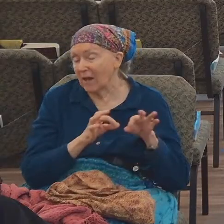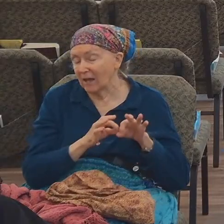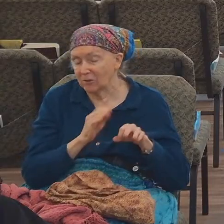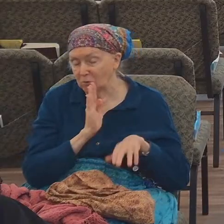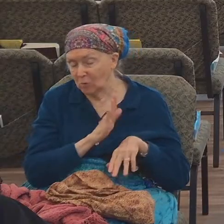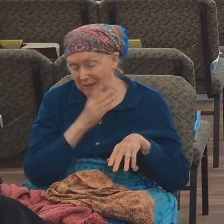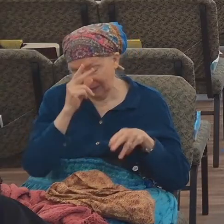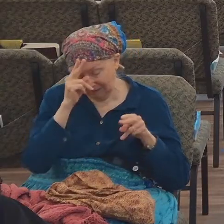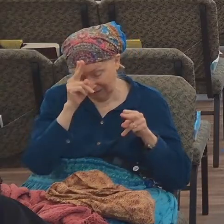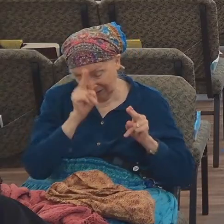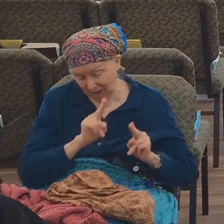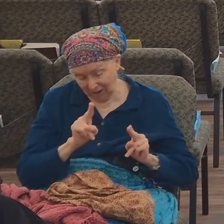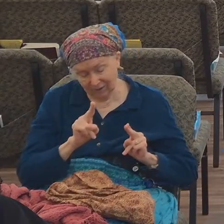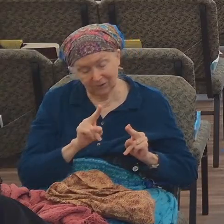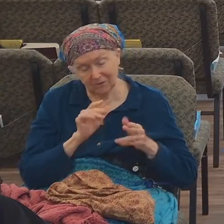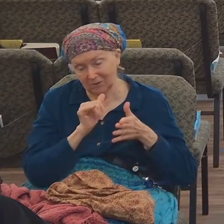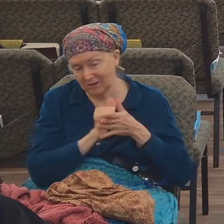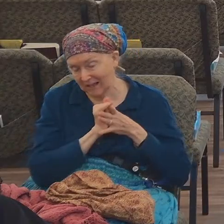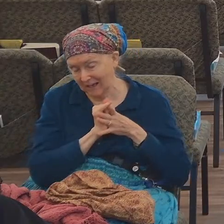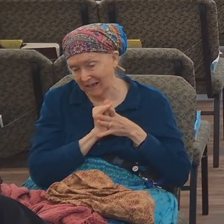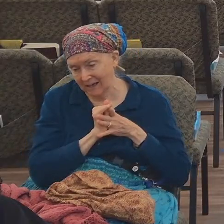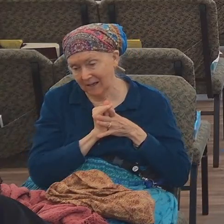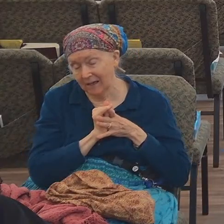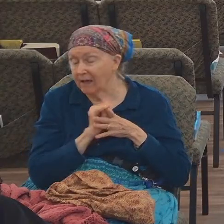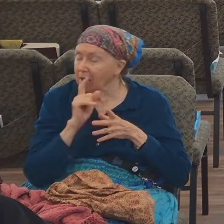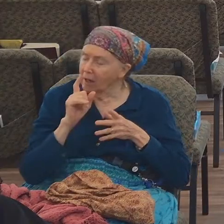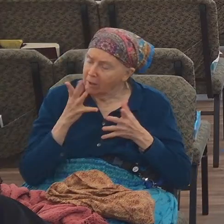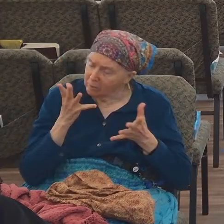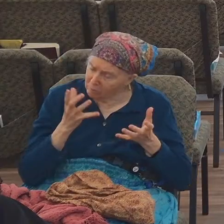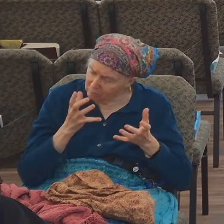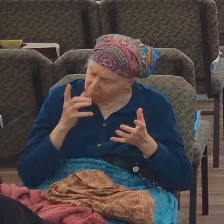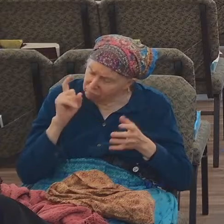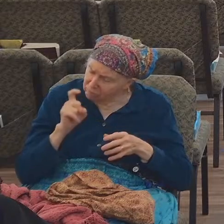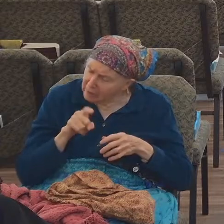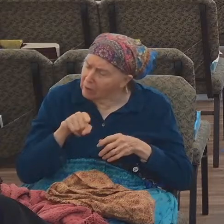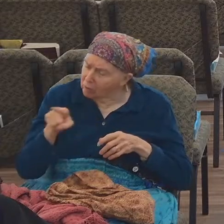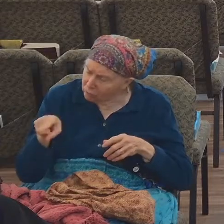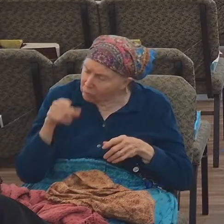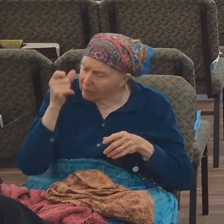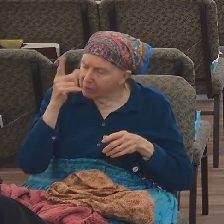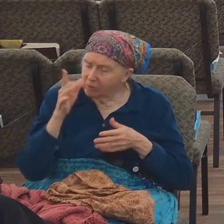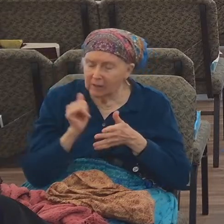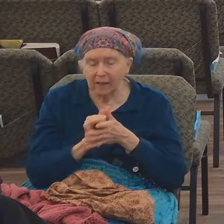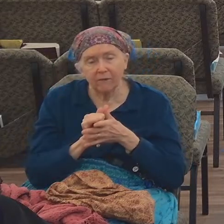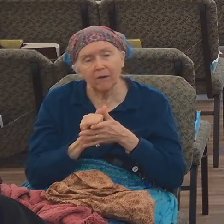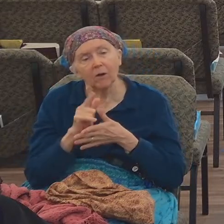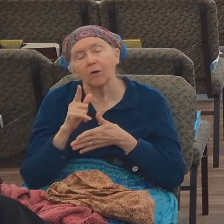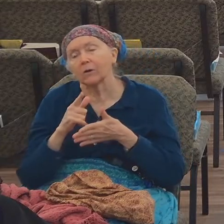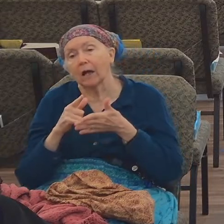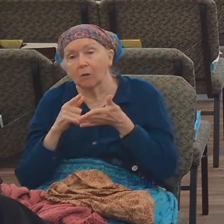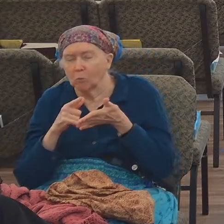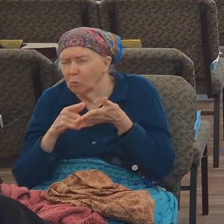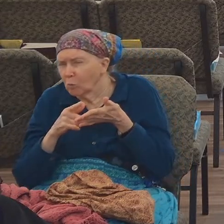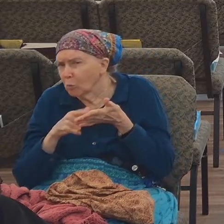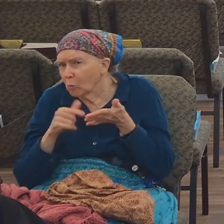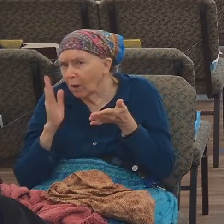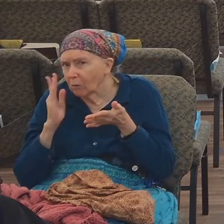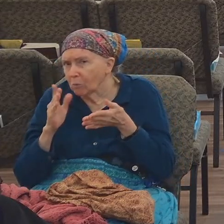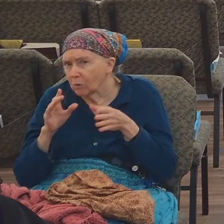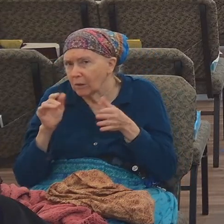Like, and he needs them to understand that. Now, what would that do for